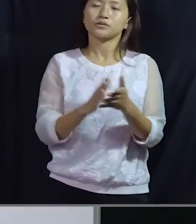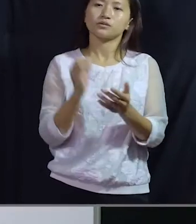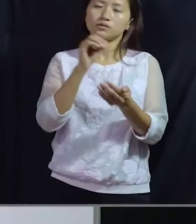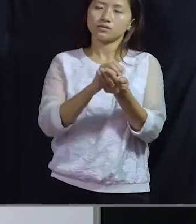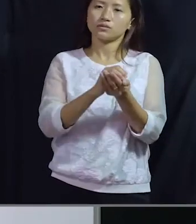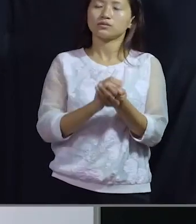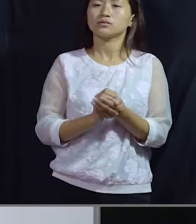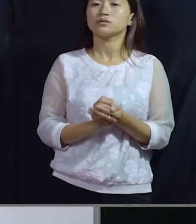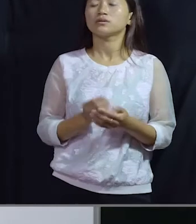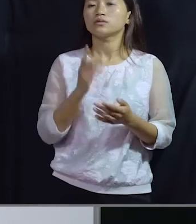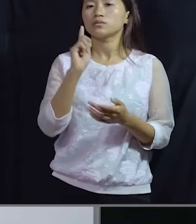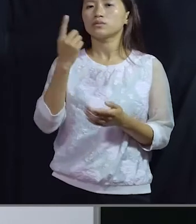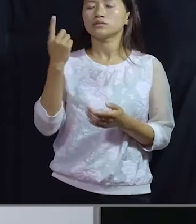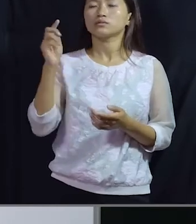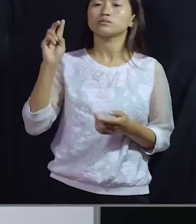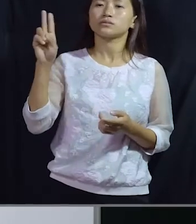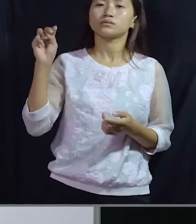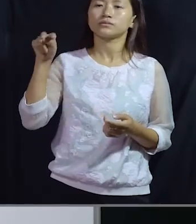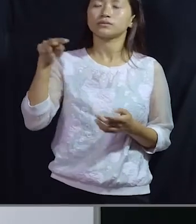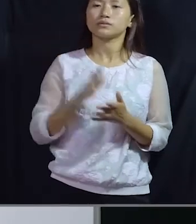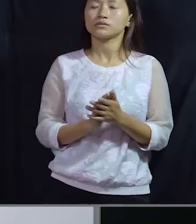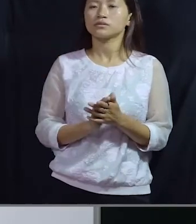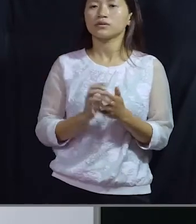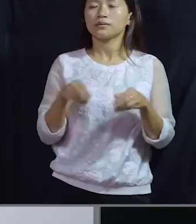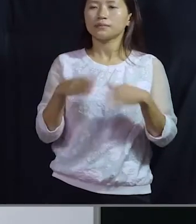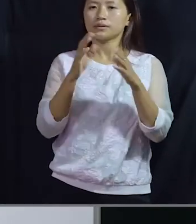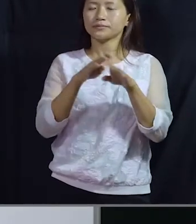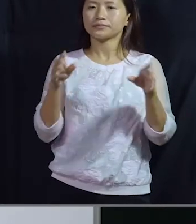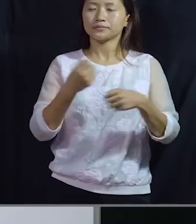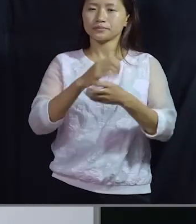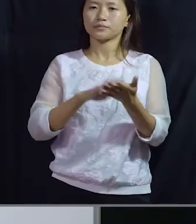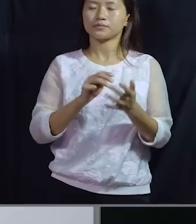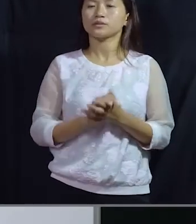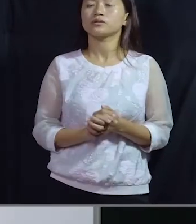stock should be depreciated by 1,200, plant and machinery